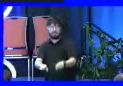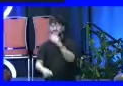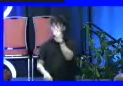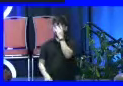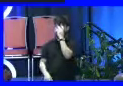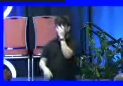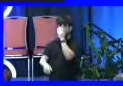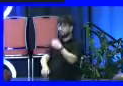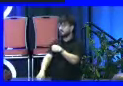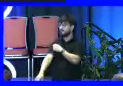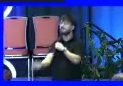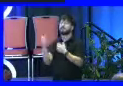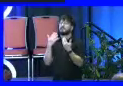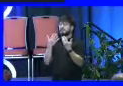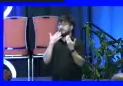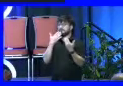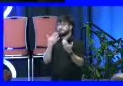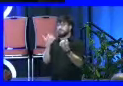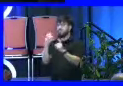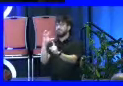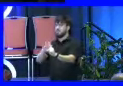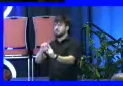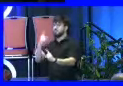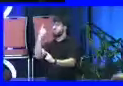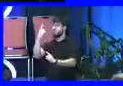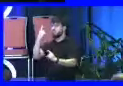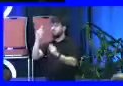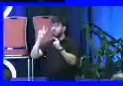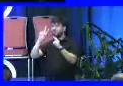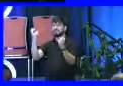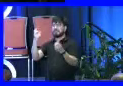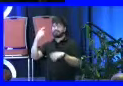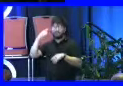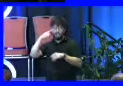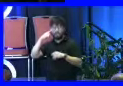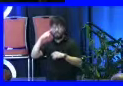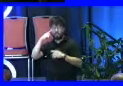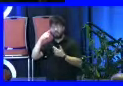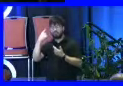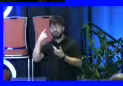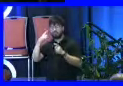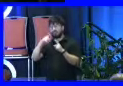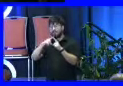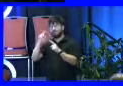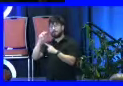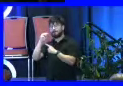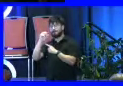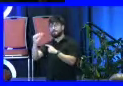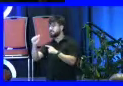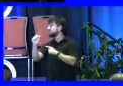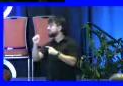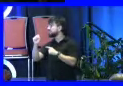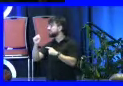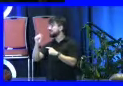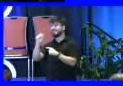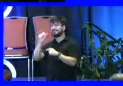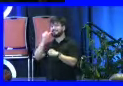Thank you. And I want to highlight and underline a theme that I heard from Massachusetts and Arizona, is